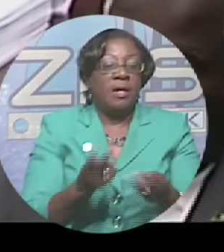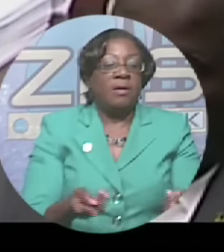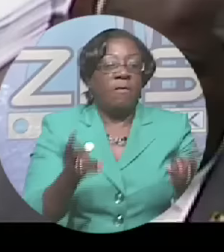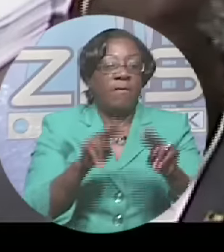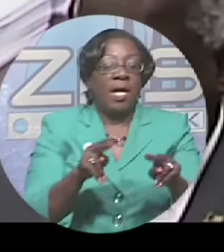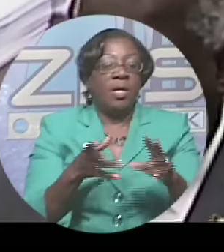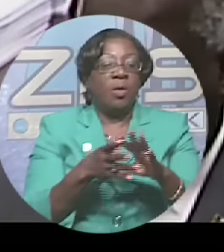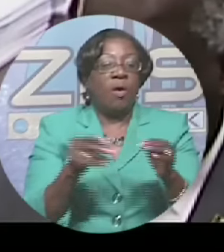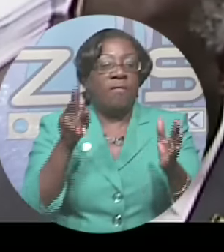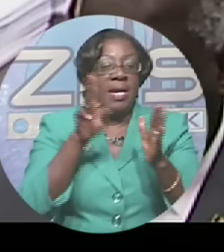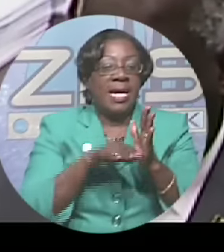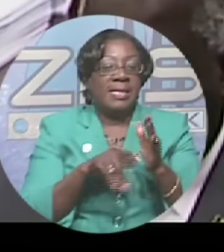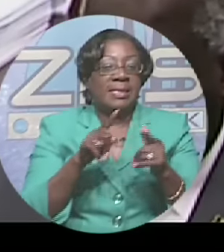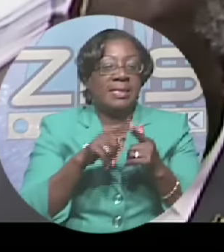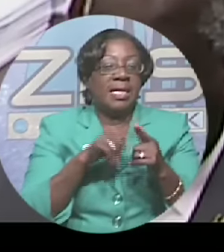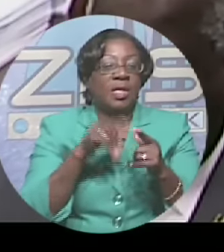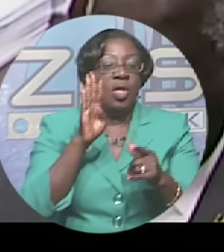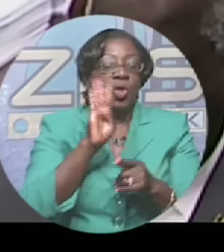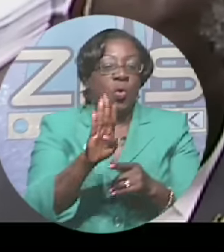with values less than